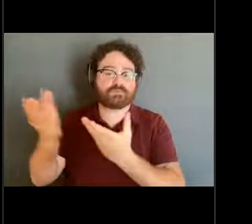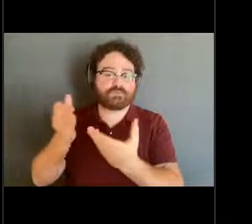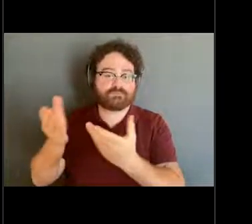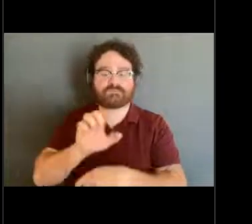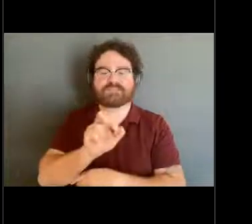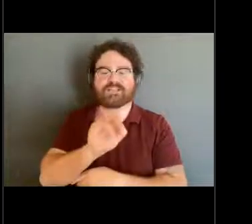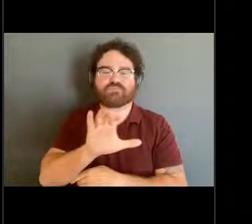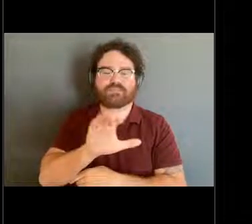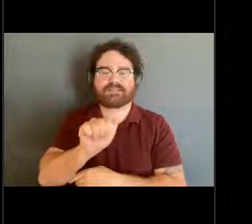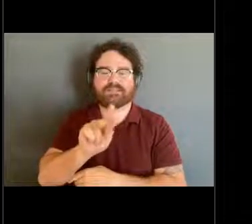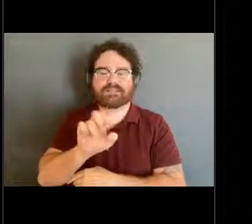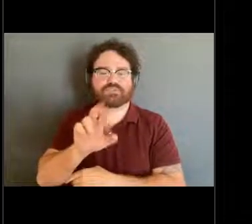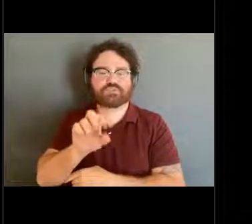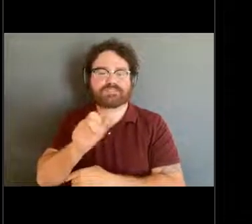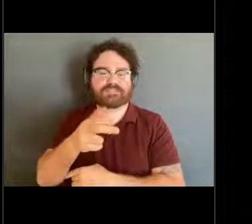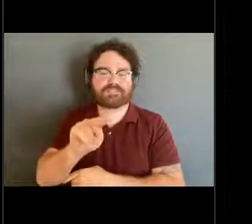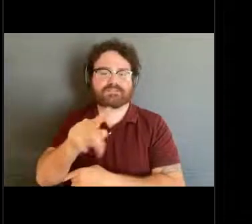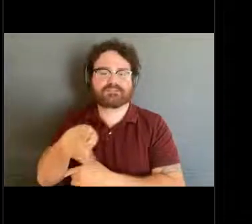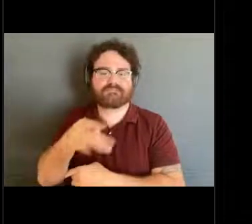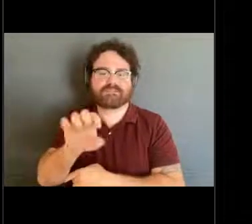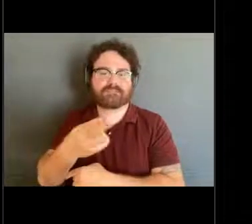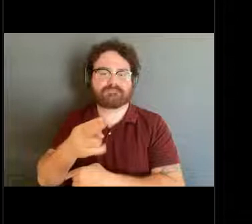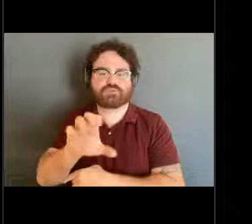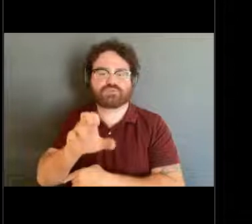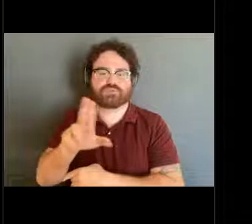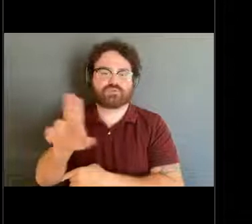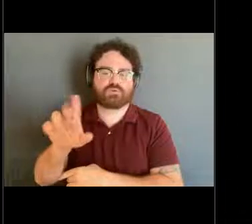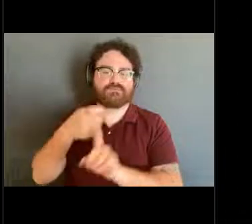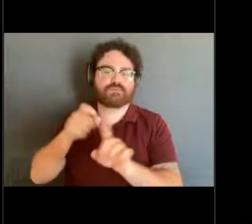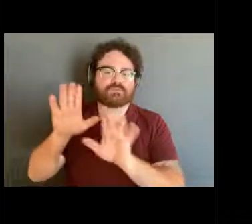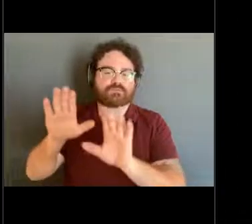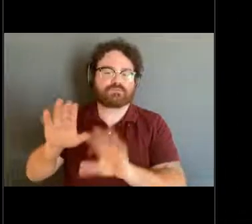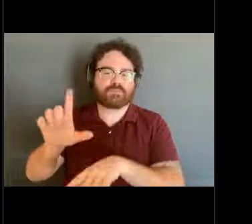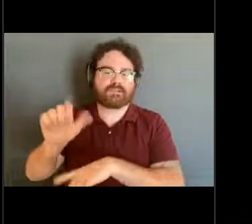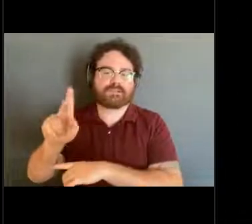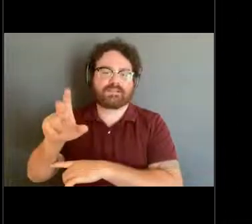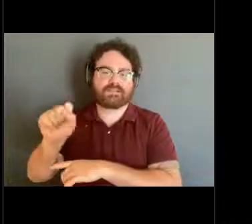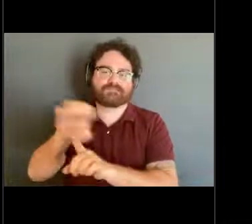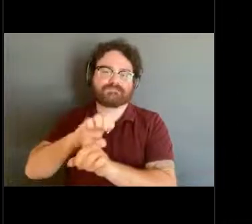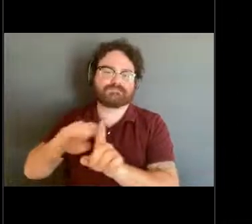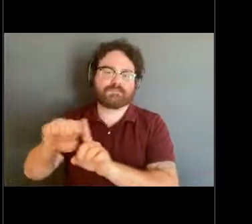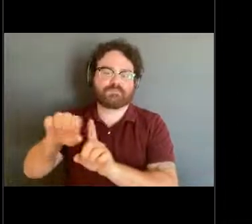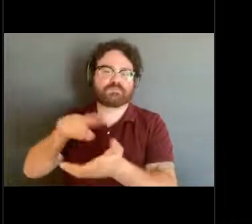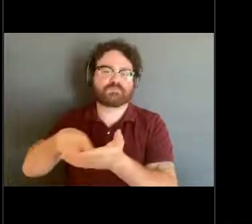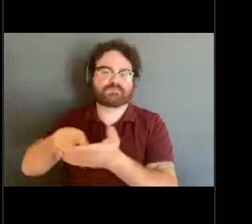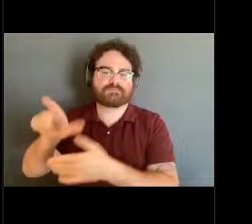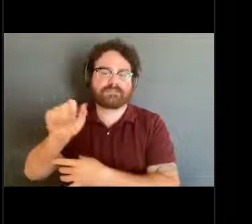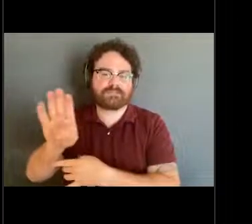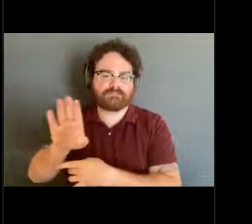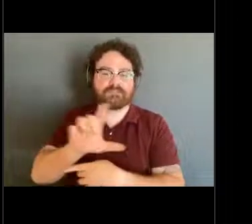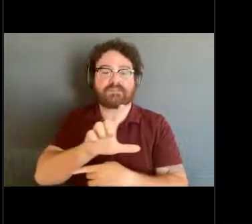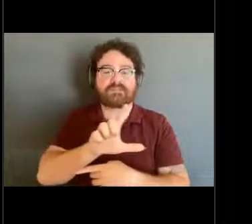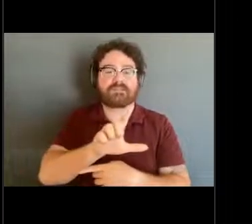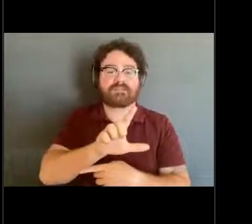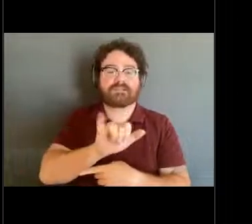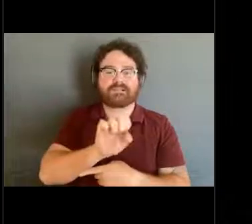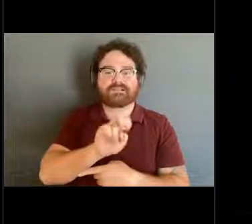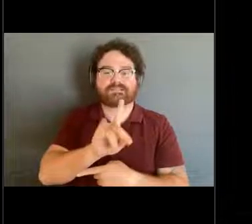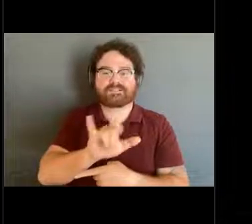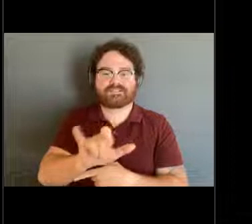and Philip Chu from Great Lakes Environmental Research Lab, Lindsay Fitzpatrick from Cooperative Institute for Great